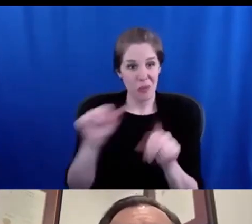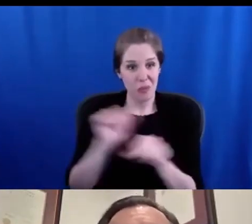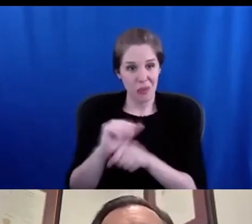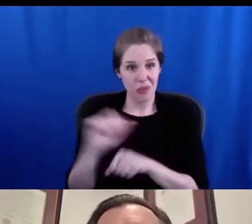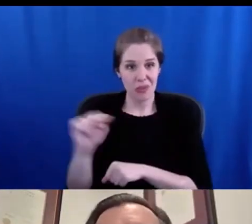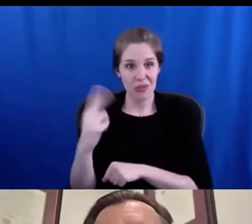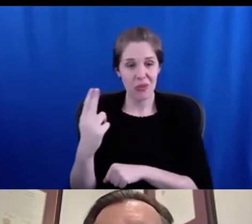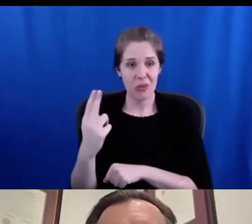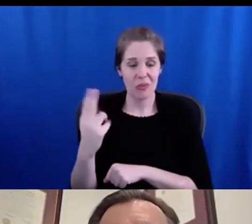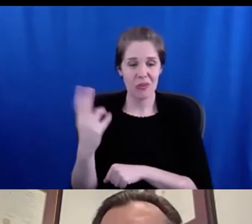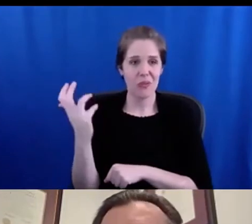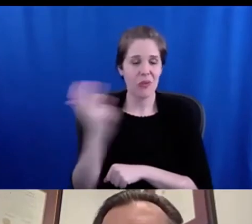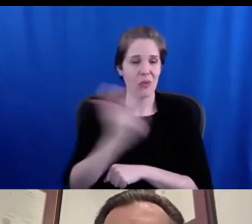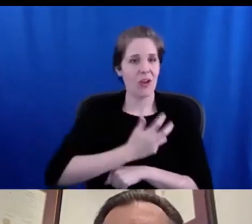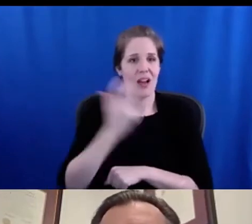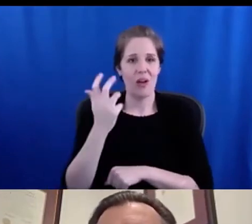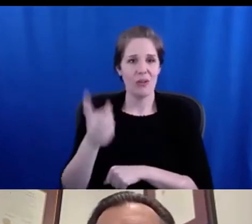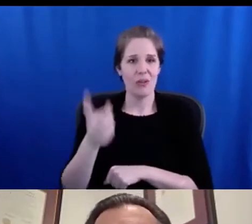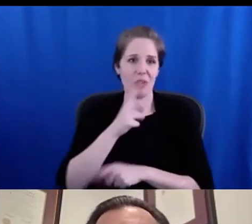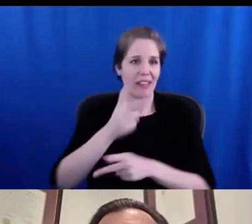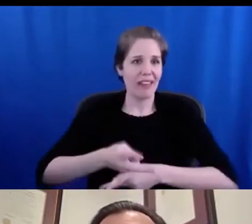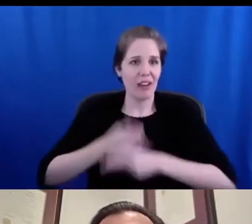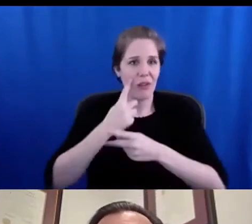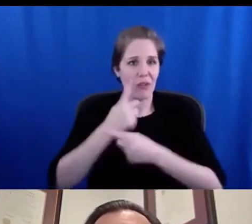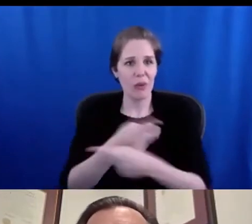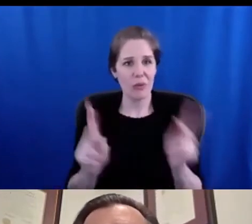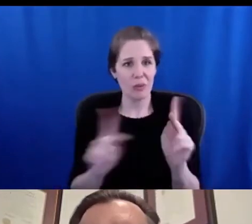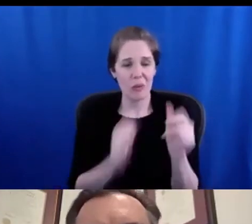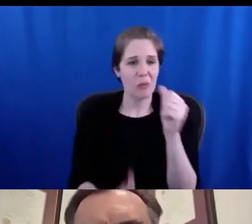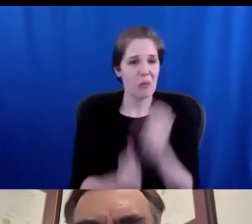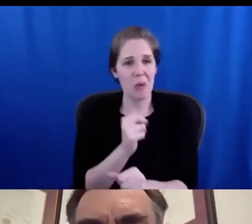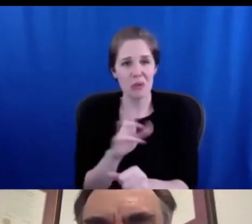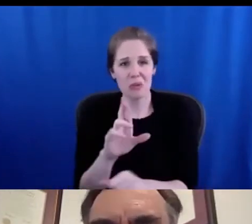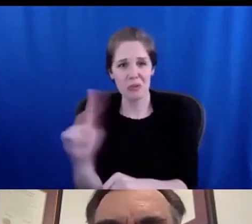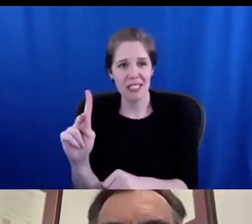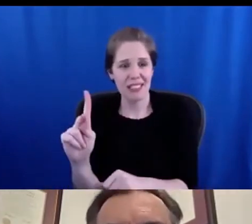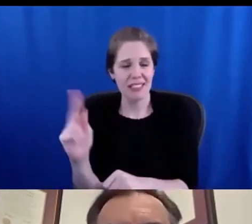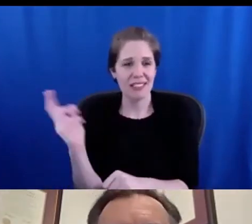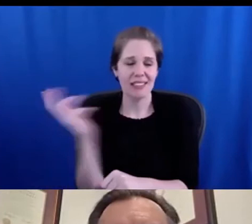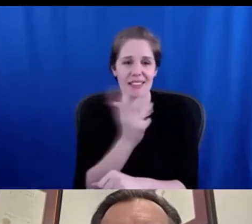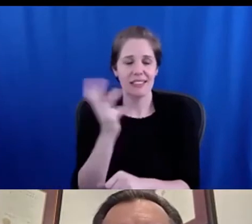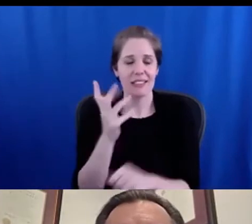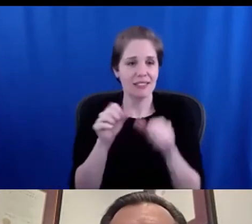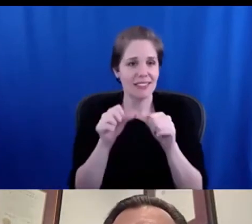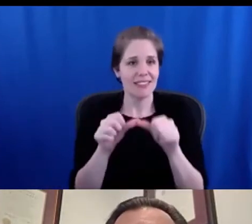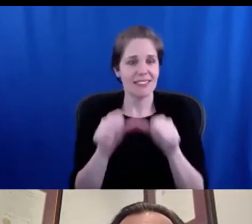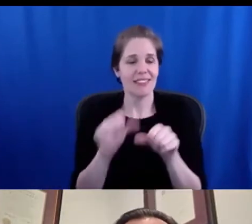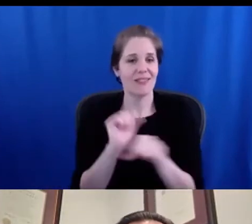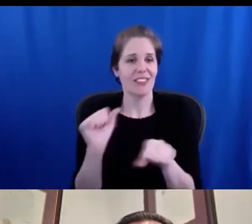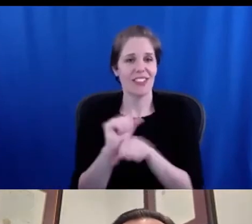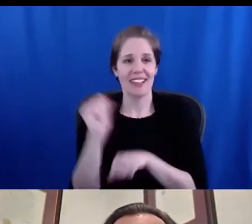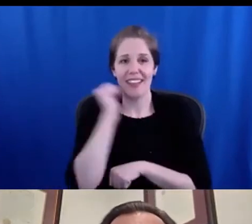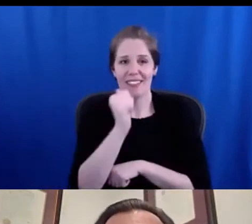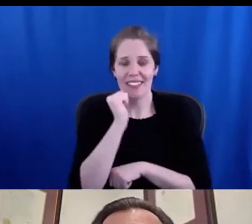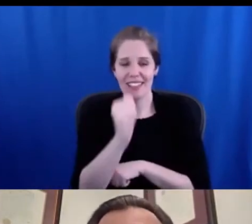for the sickest people in this pandemic and to stay engaged and coming to work every day despite some of the